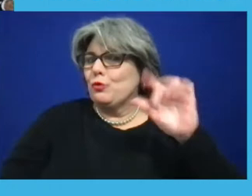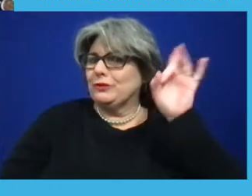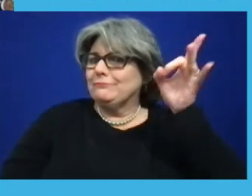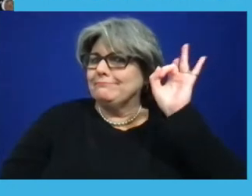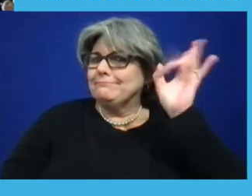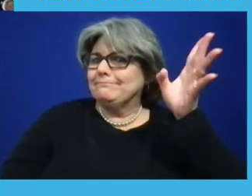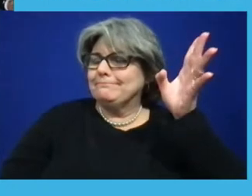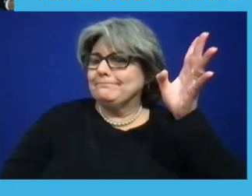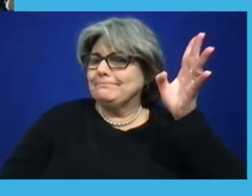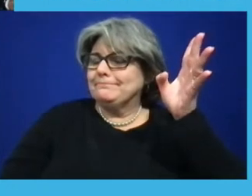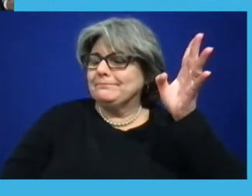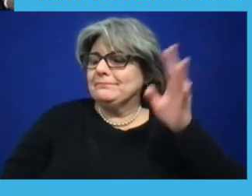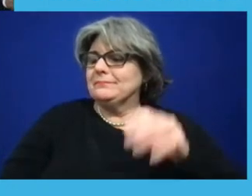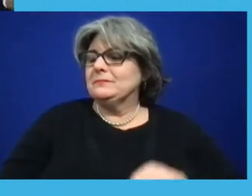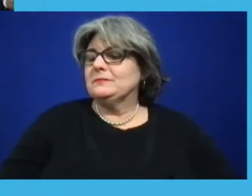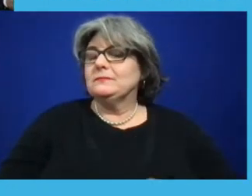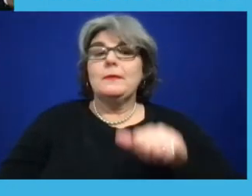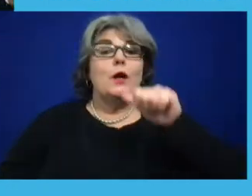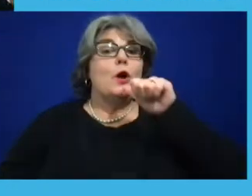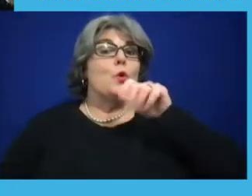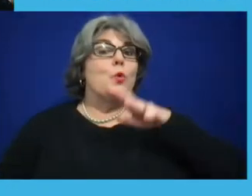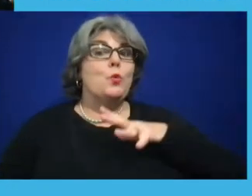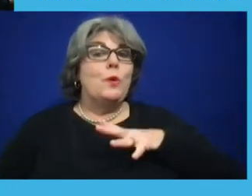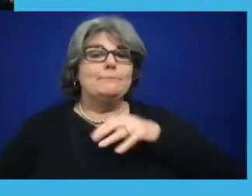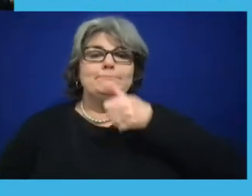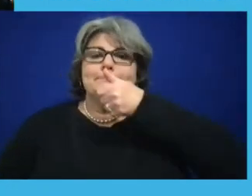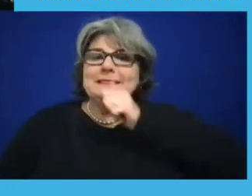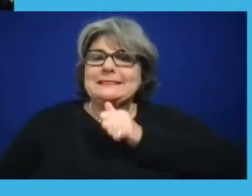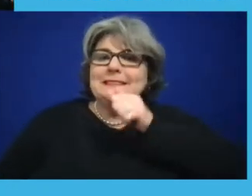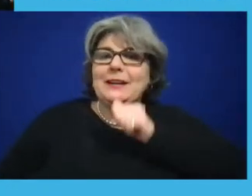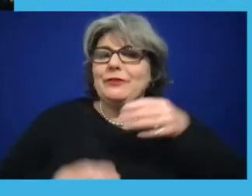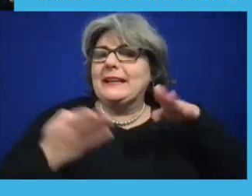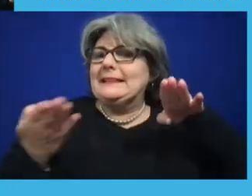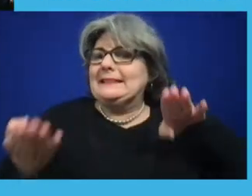The state of health care for our children is a shame.